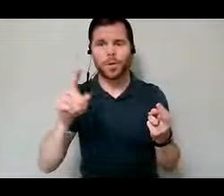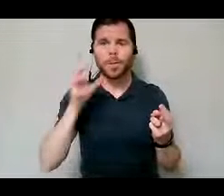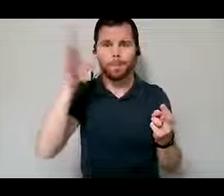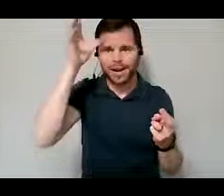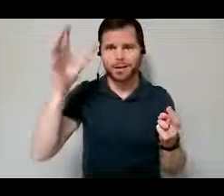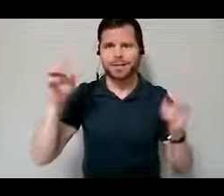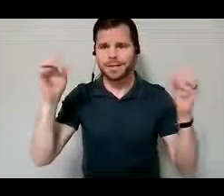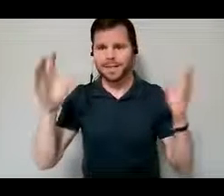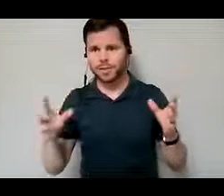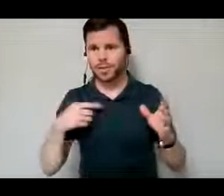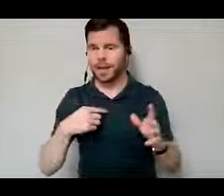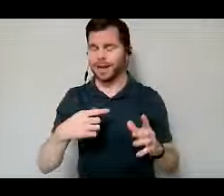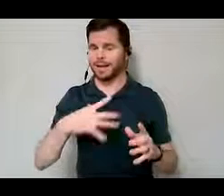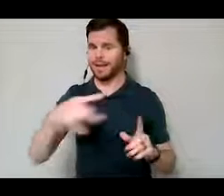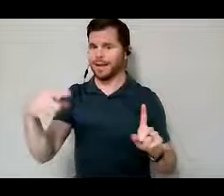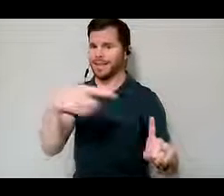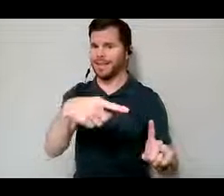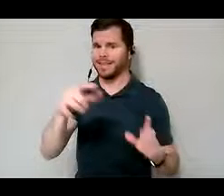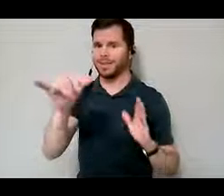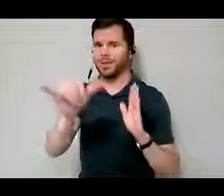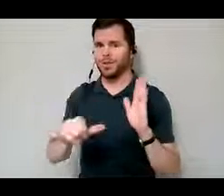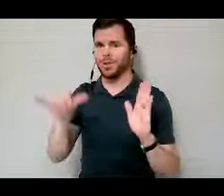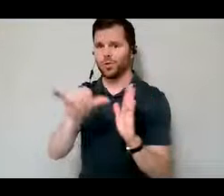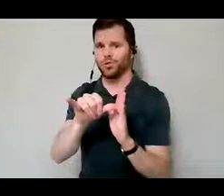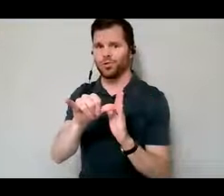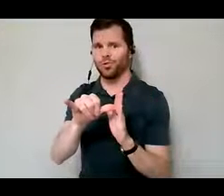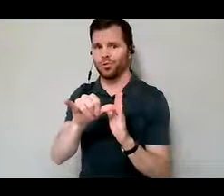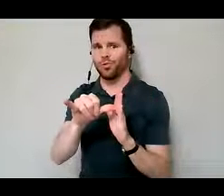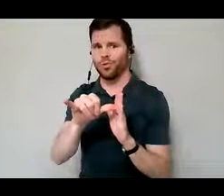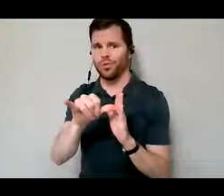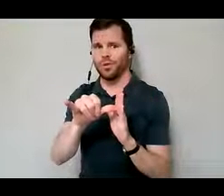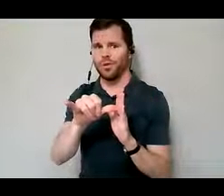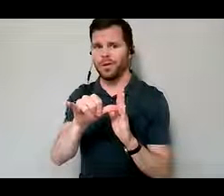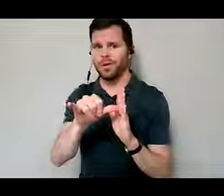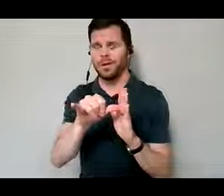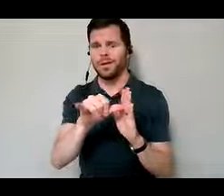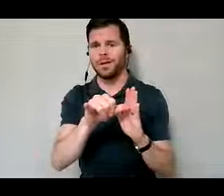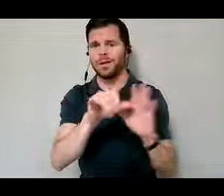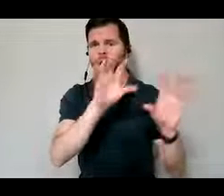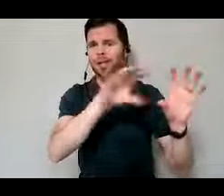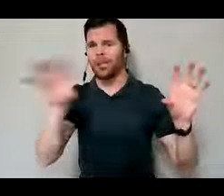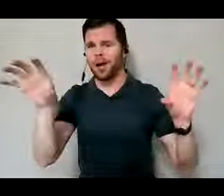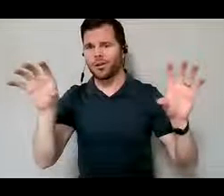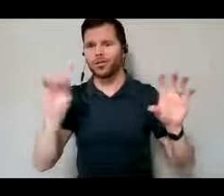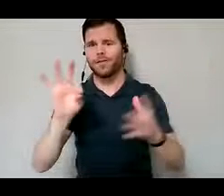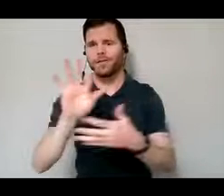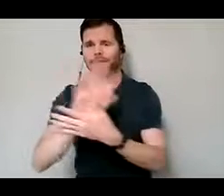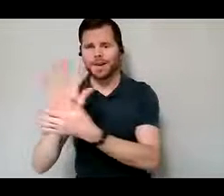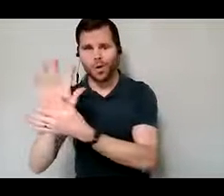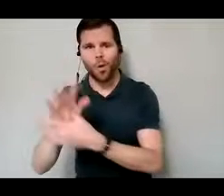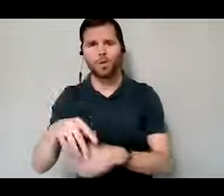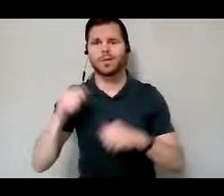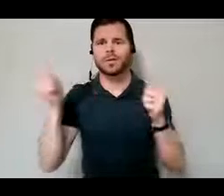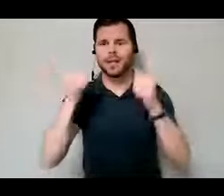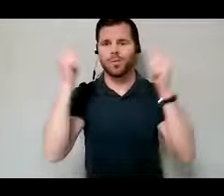like this YouTube collage of videos they put together. Also reasons celebrating Black History